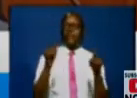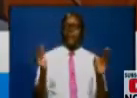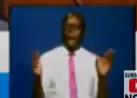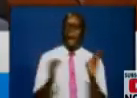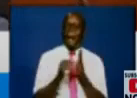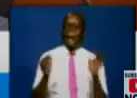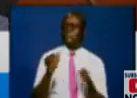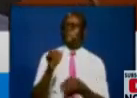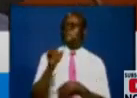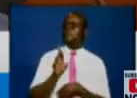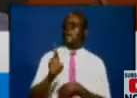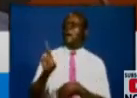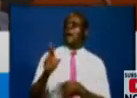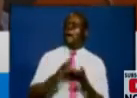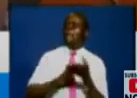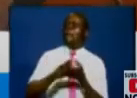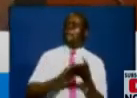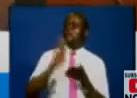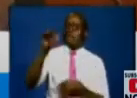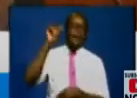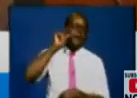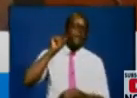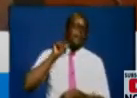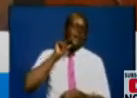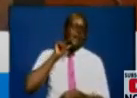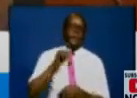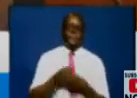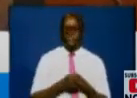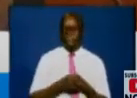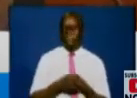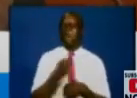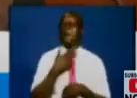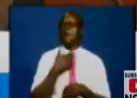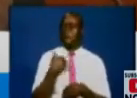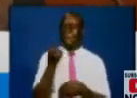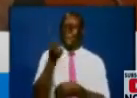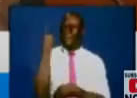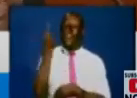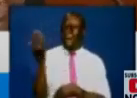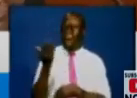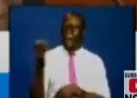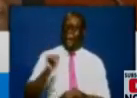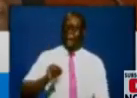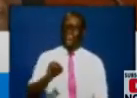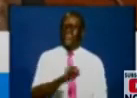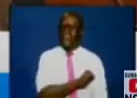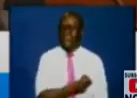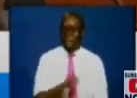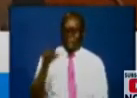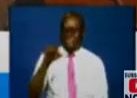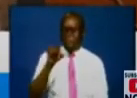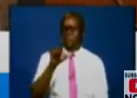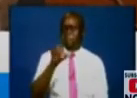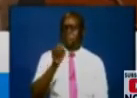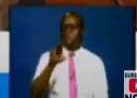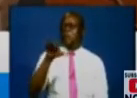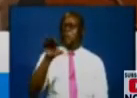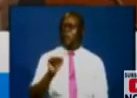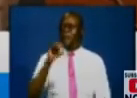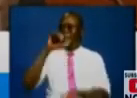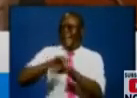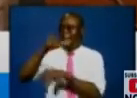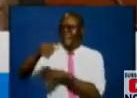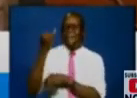her based on her gender. I would want to understand where Senator Gloria is getting this impression that